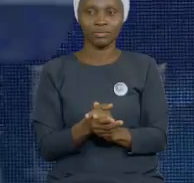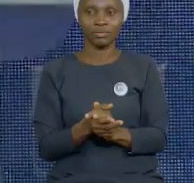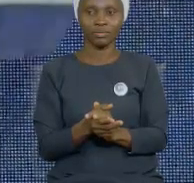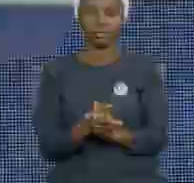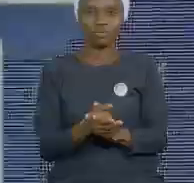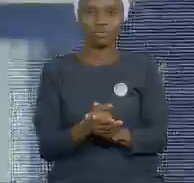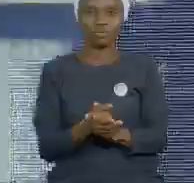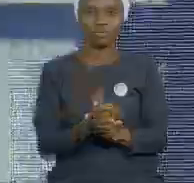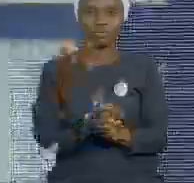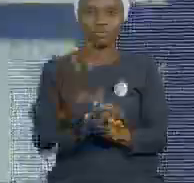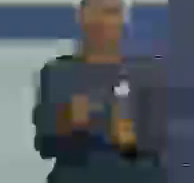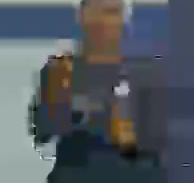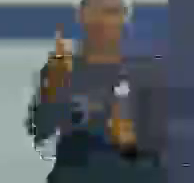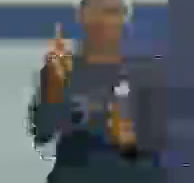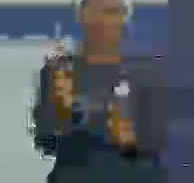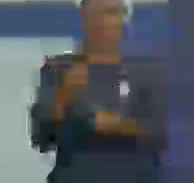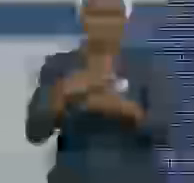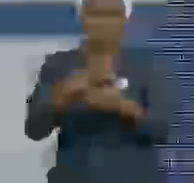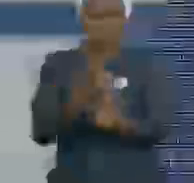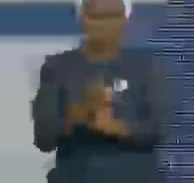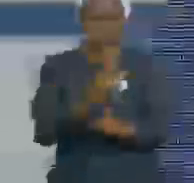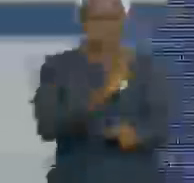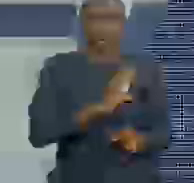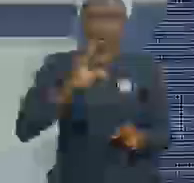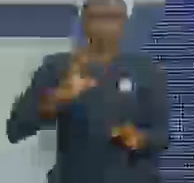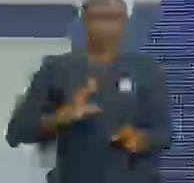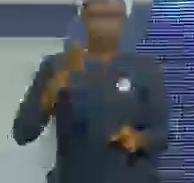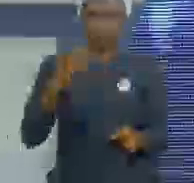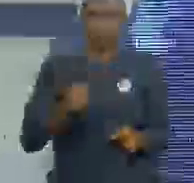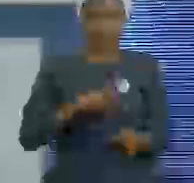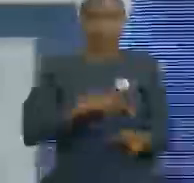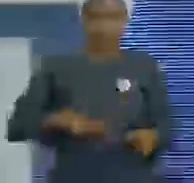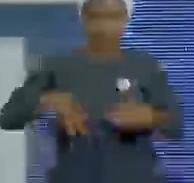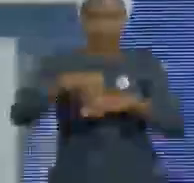The recreated citizens of the kingdom of peace.